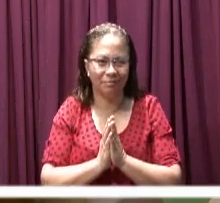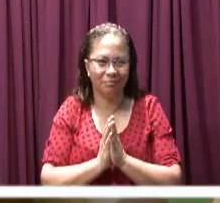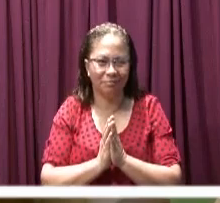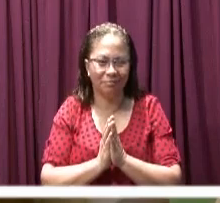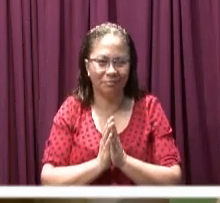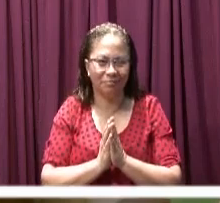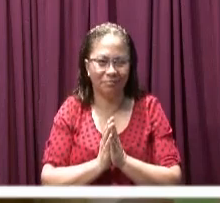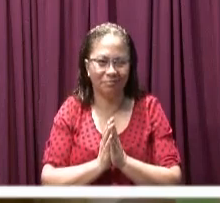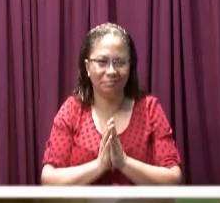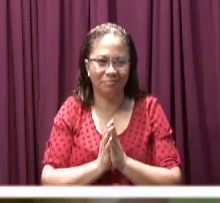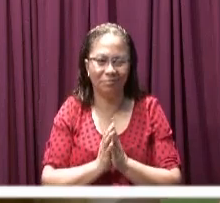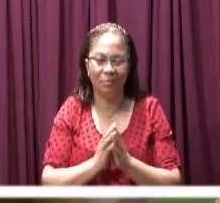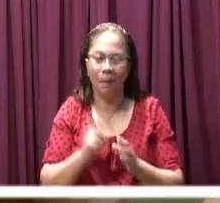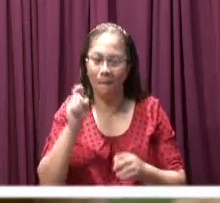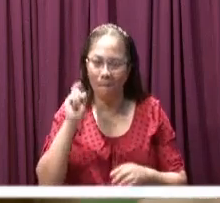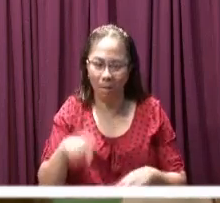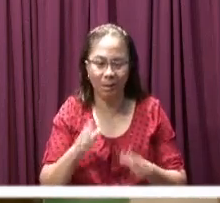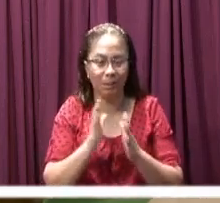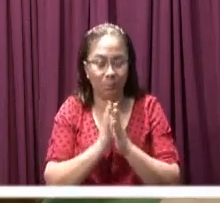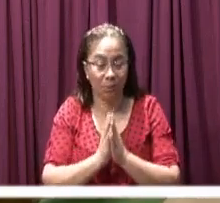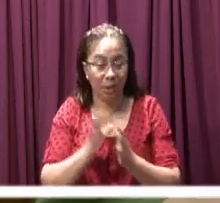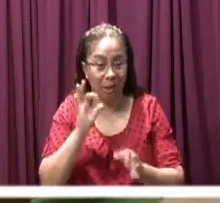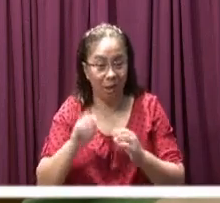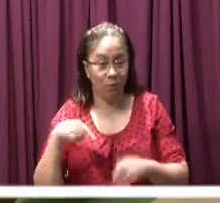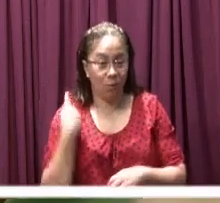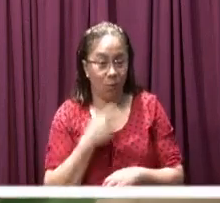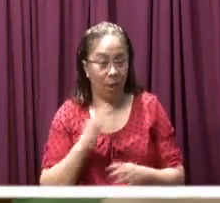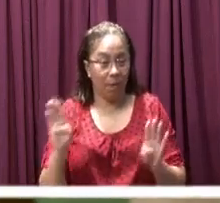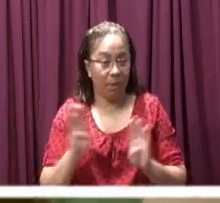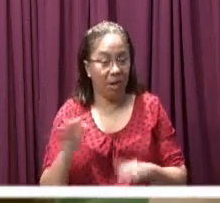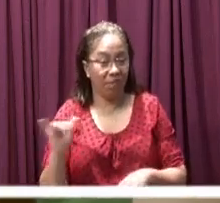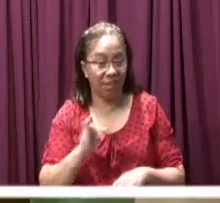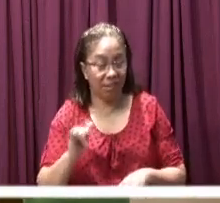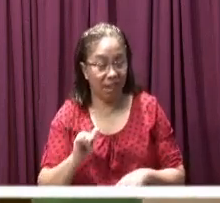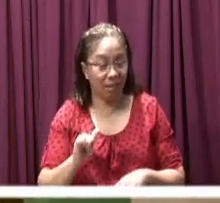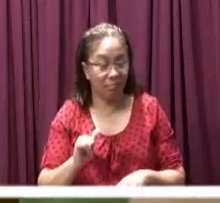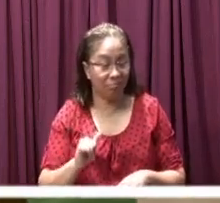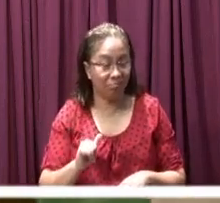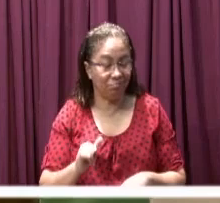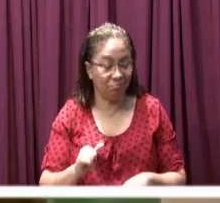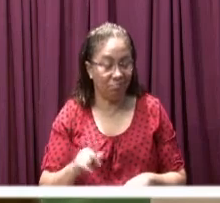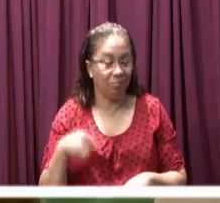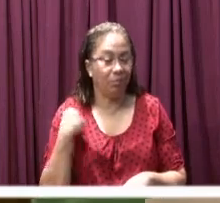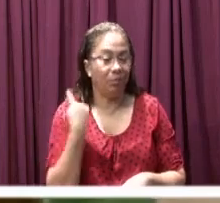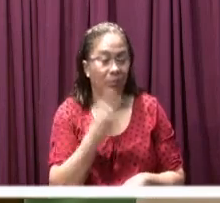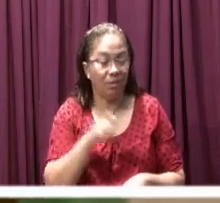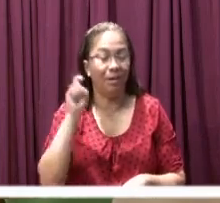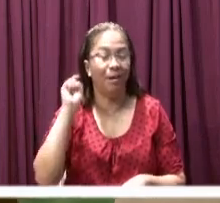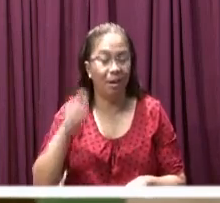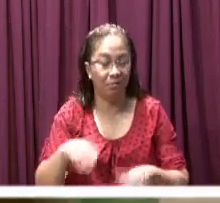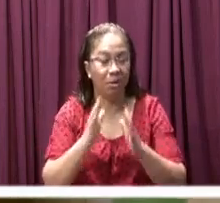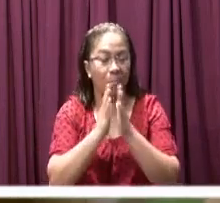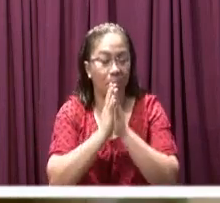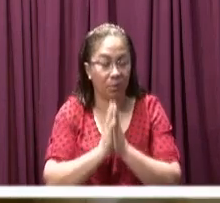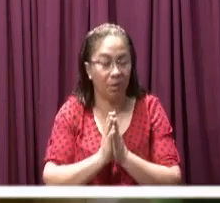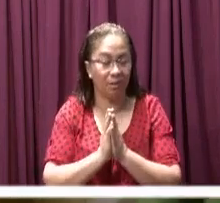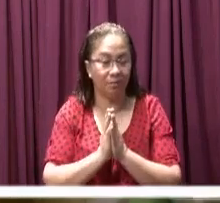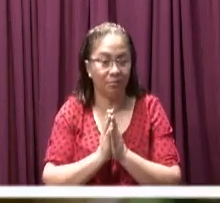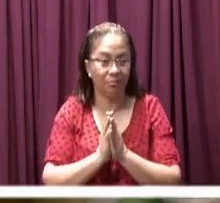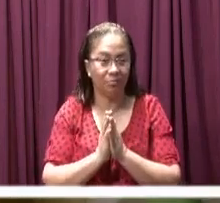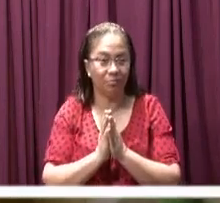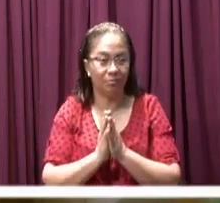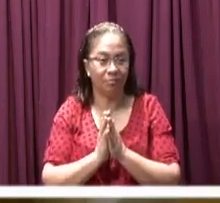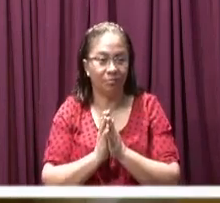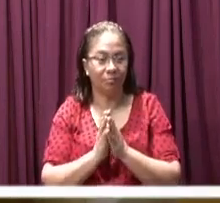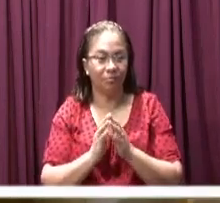pray. Somebody better pray. And being in the state of being a sheep without a shepherd is being